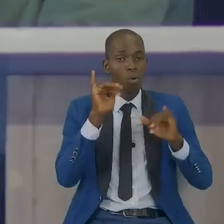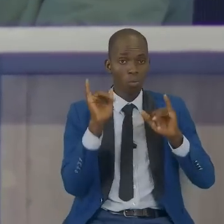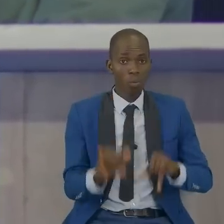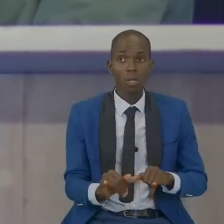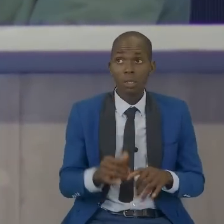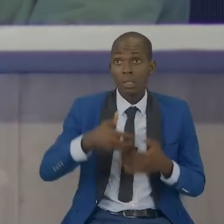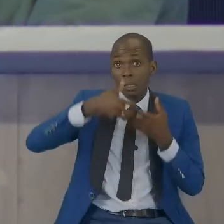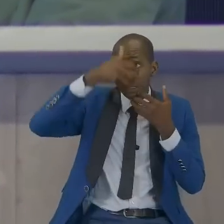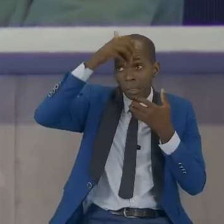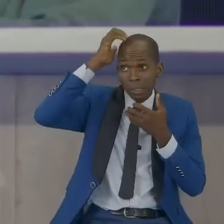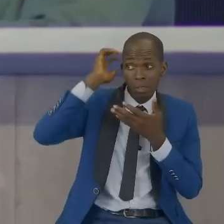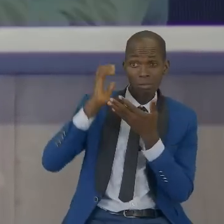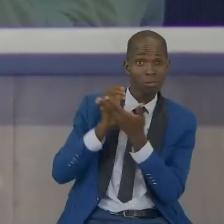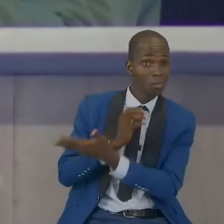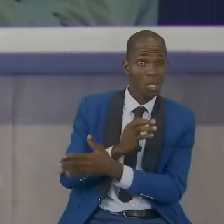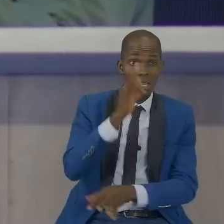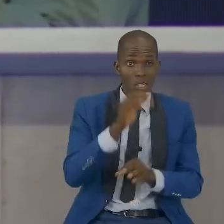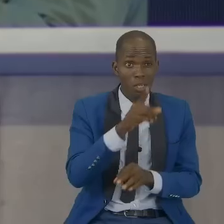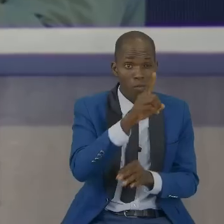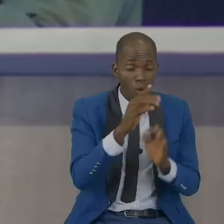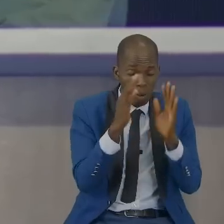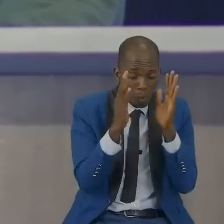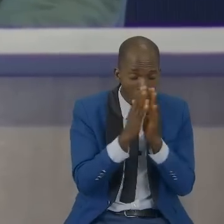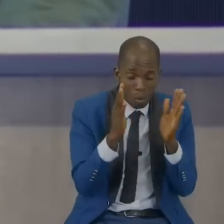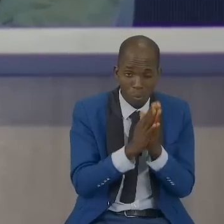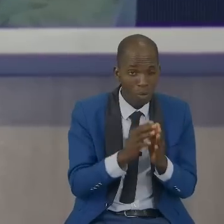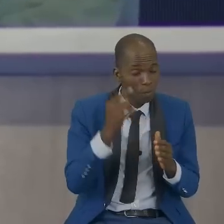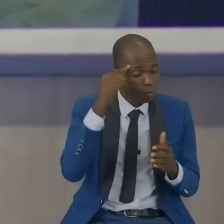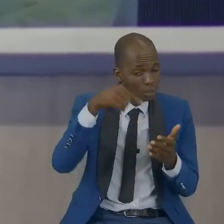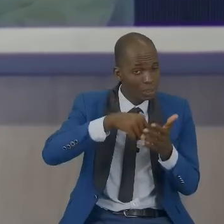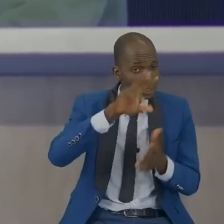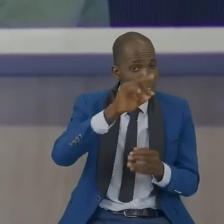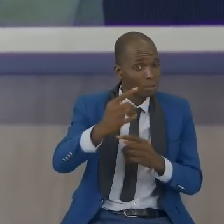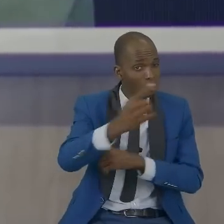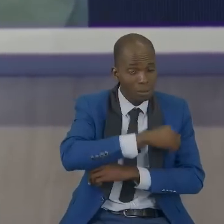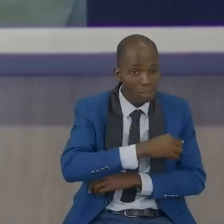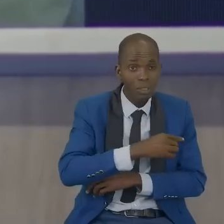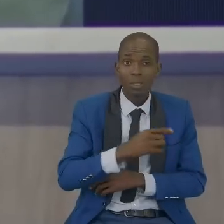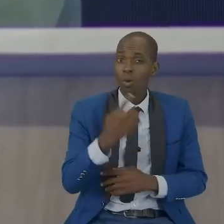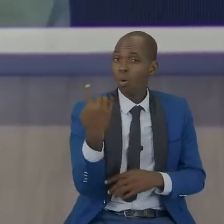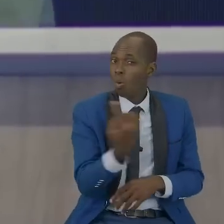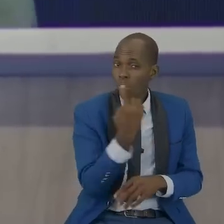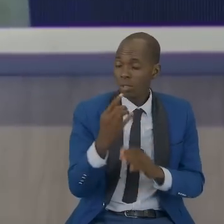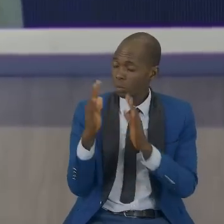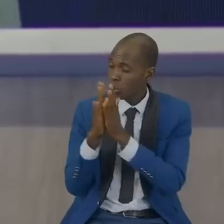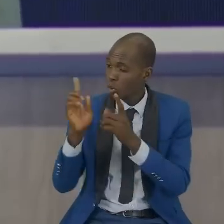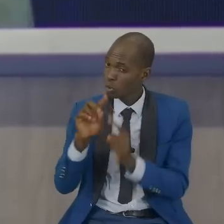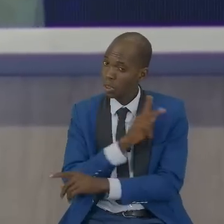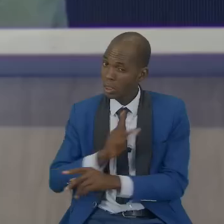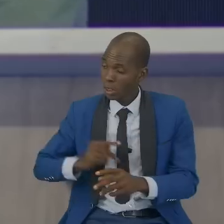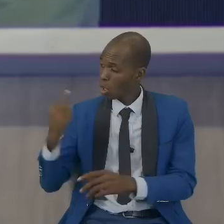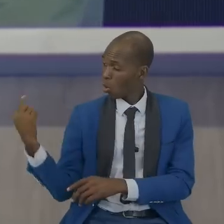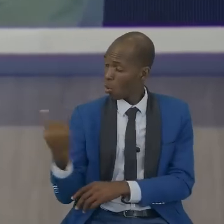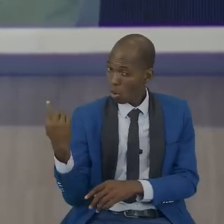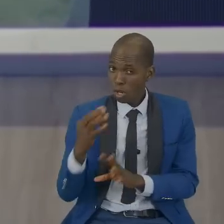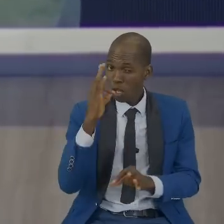you pray all these 30 days except to the king, then you'll be cast